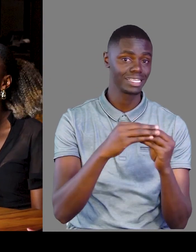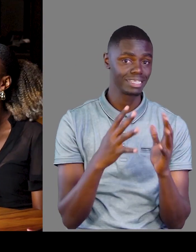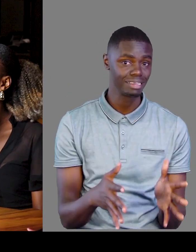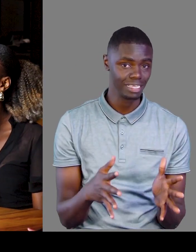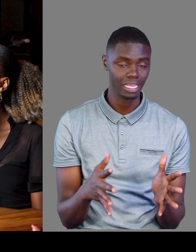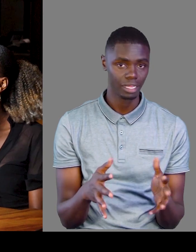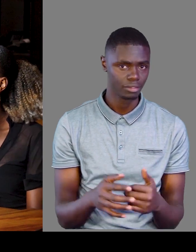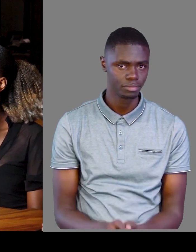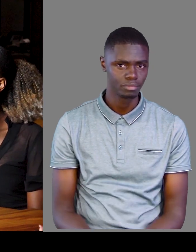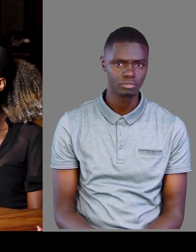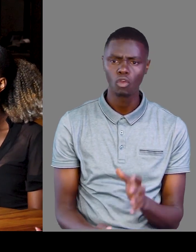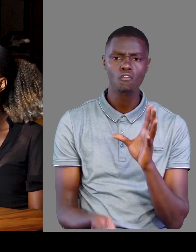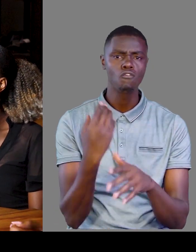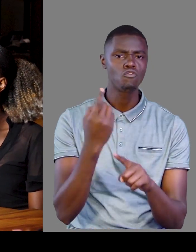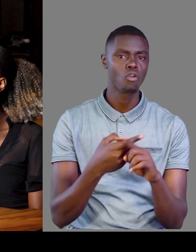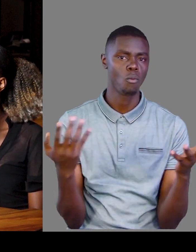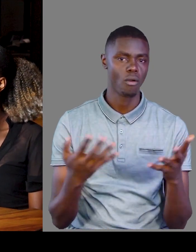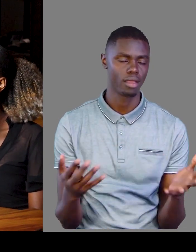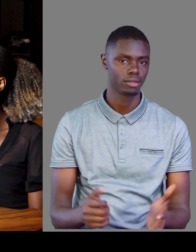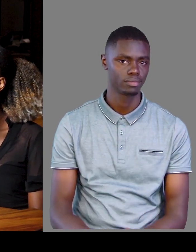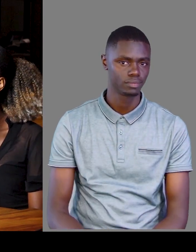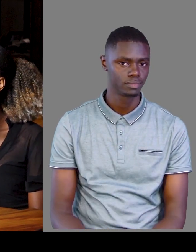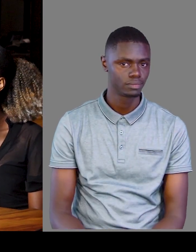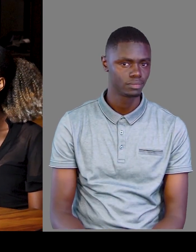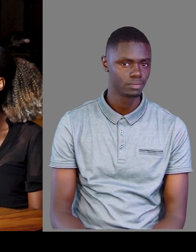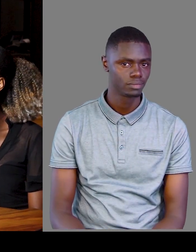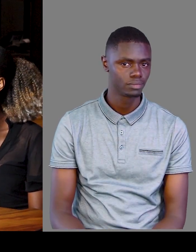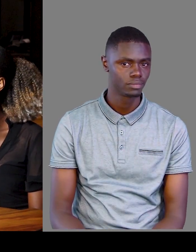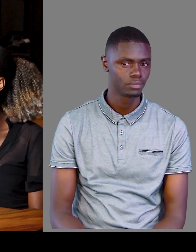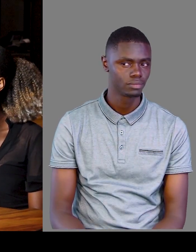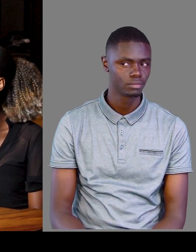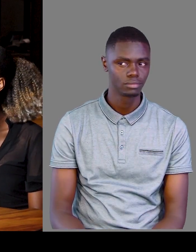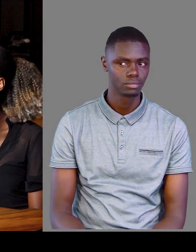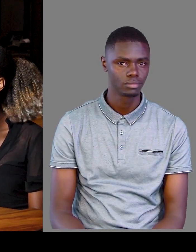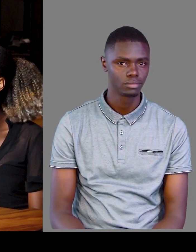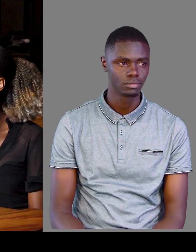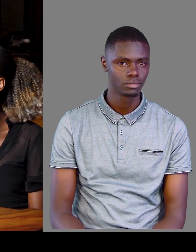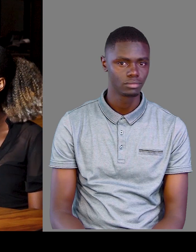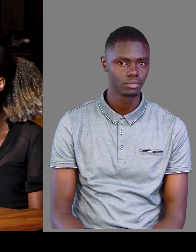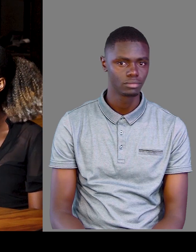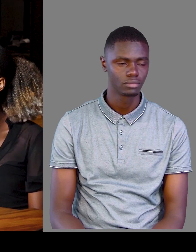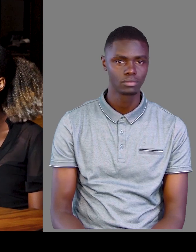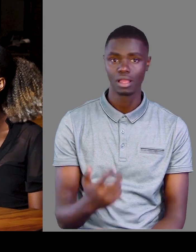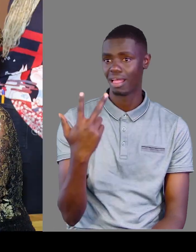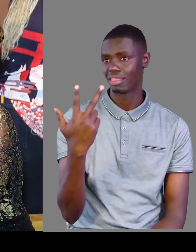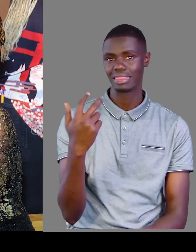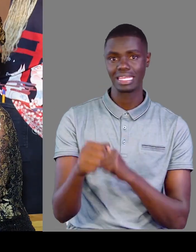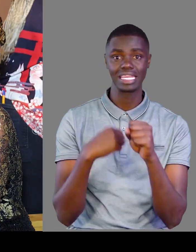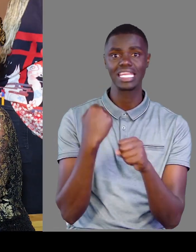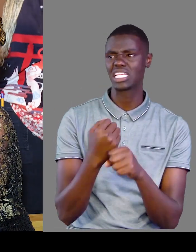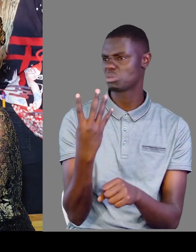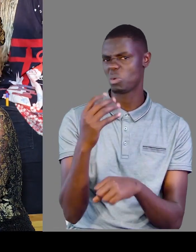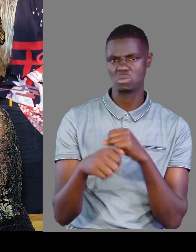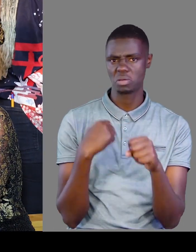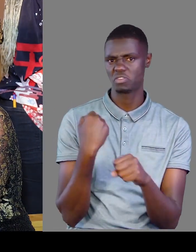creator, where is it coming from? Miaka 3 ama 4. Only 3